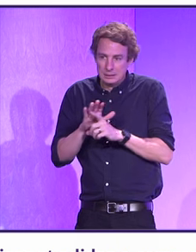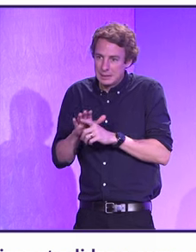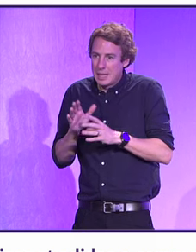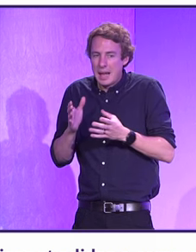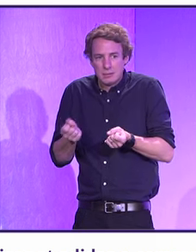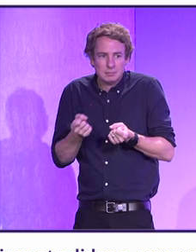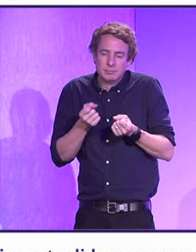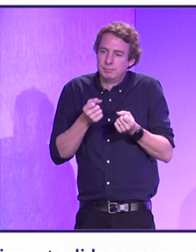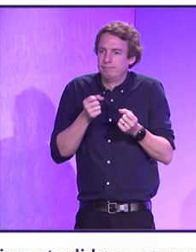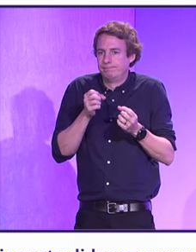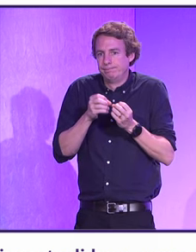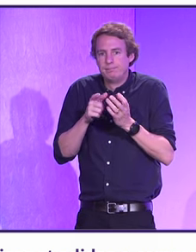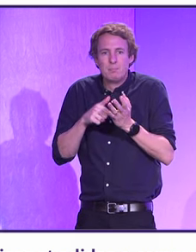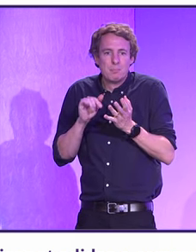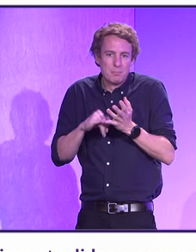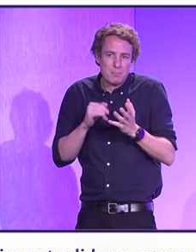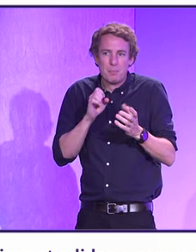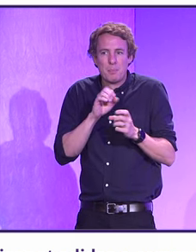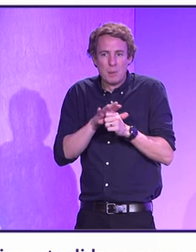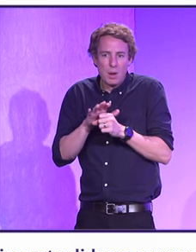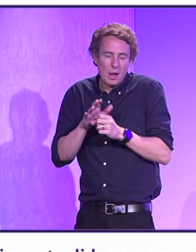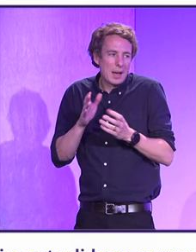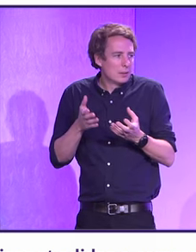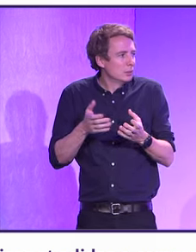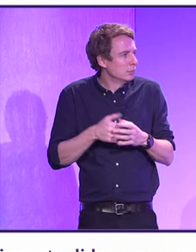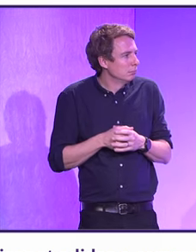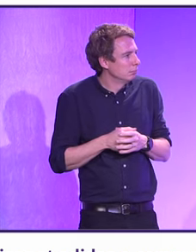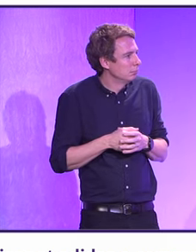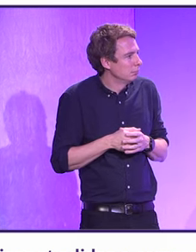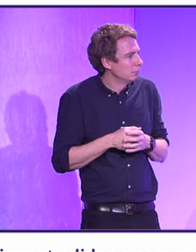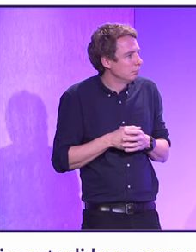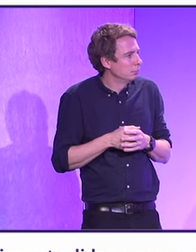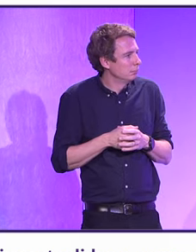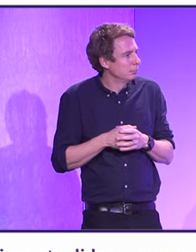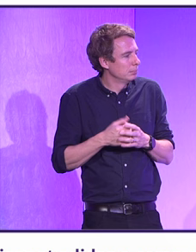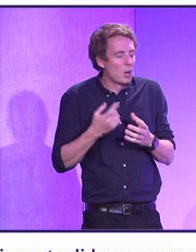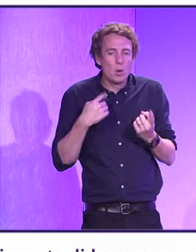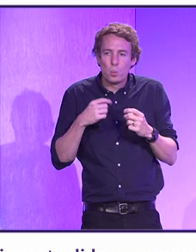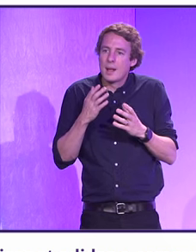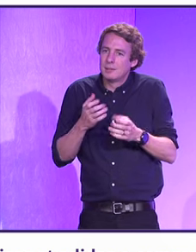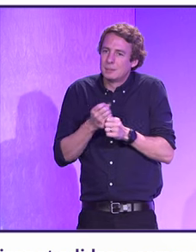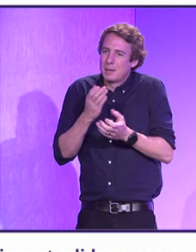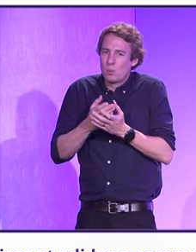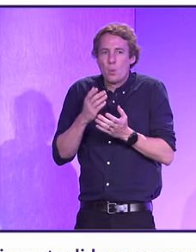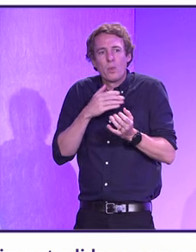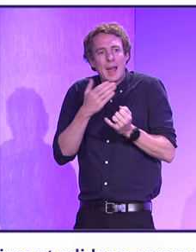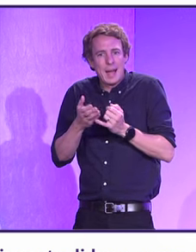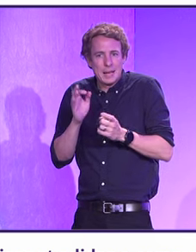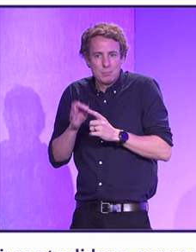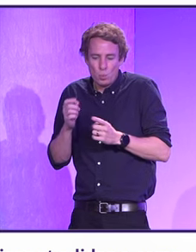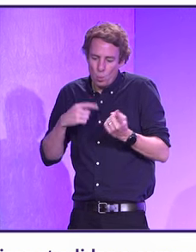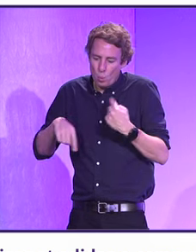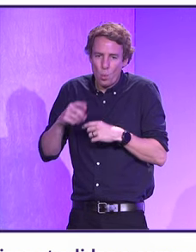have the CDN that gives us like a lot of inbuilt features. And we you know, we make sure that our endpoints are